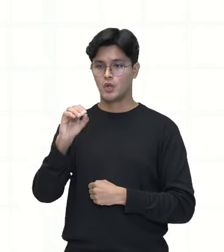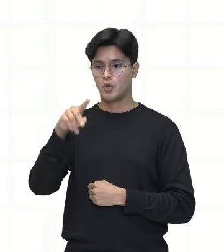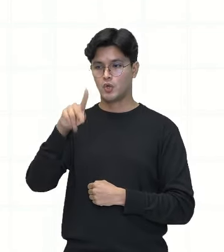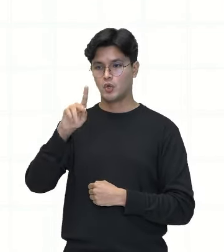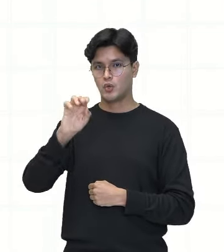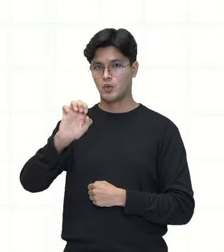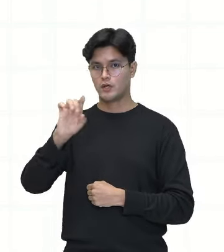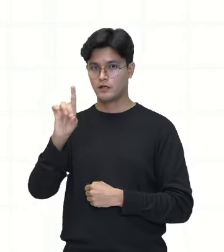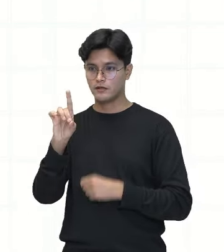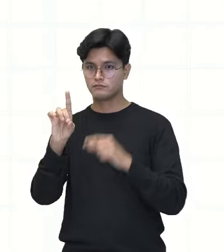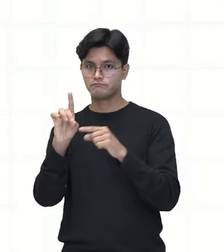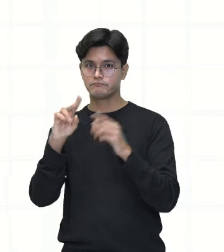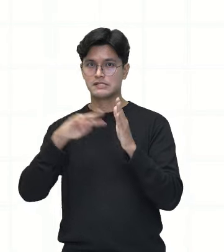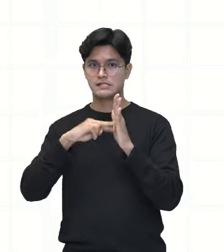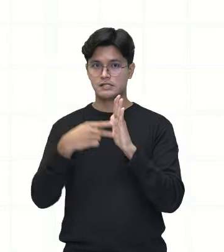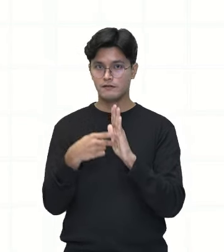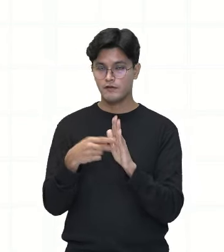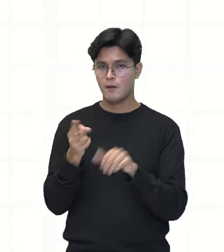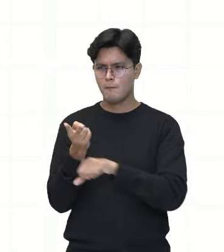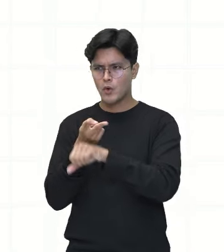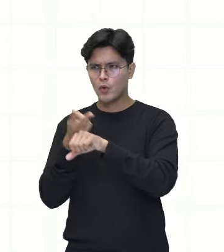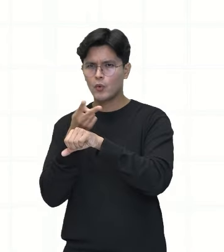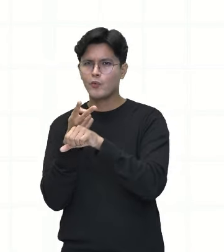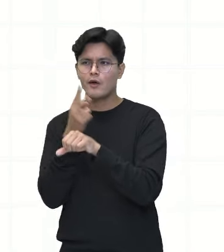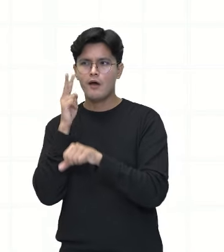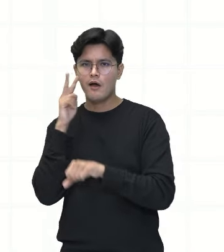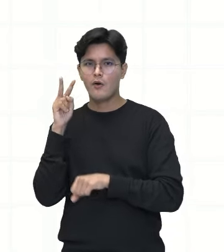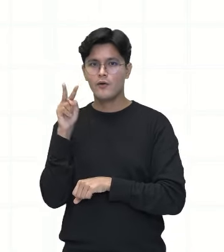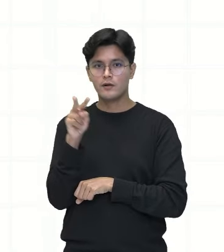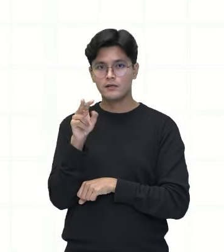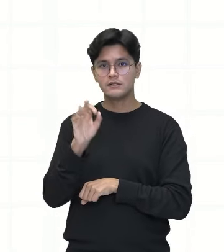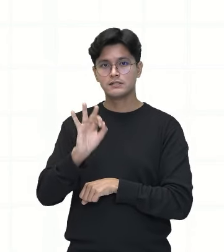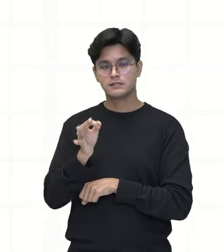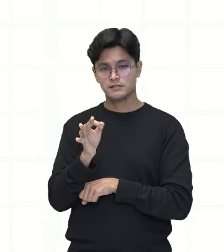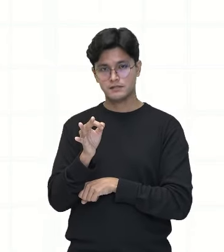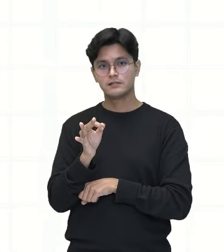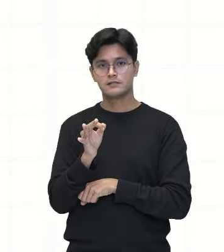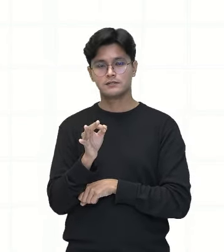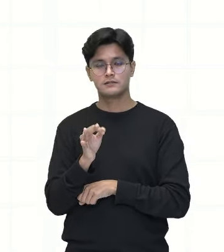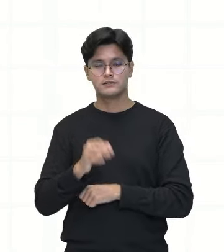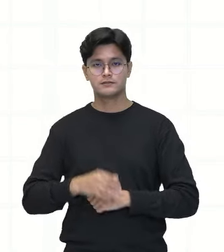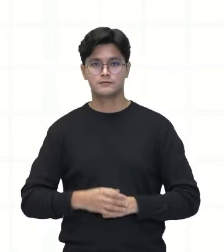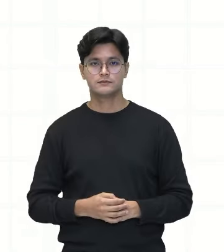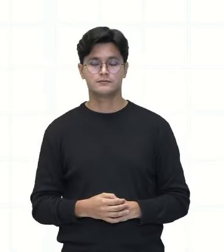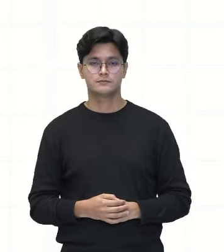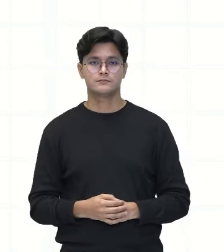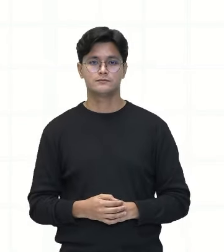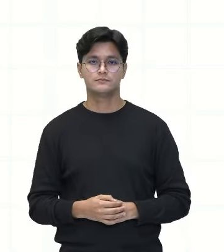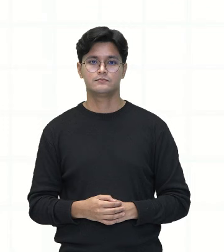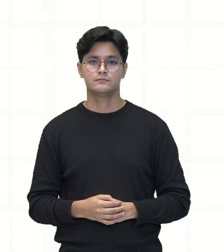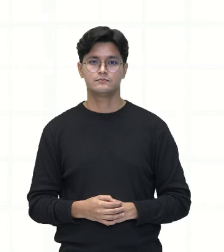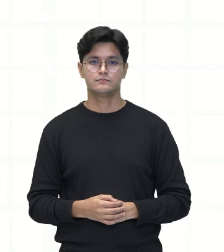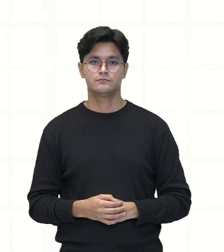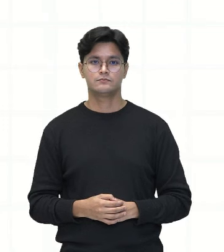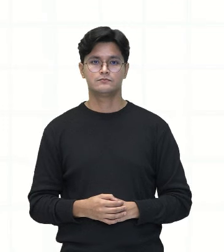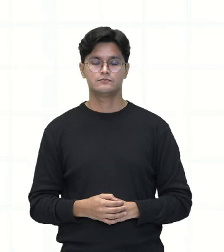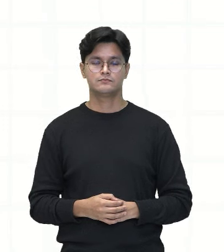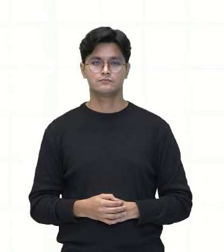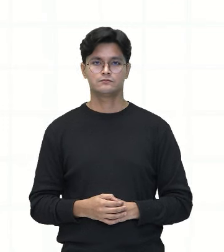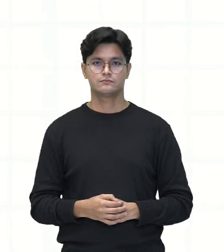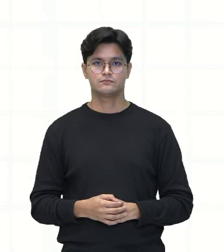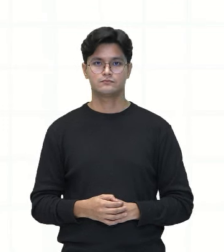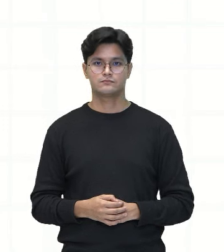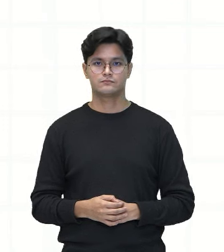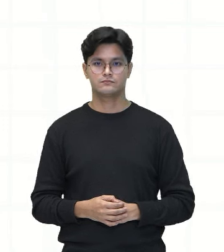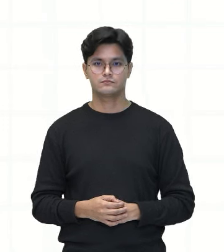olhar, procurar. Under the bed, on top of the bed, and in my closet, but I still could not find